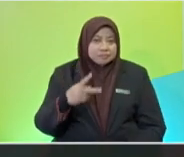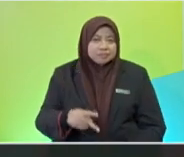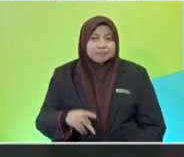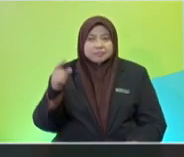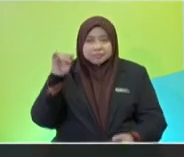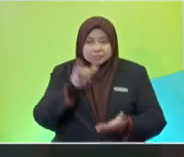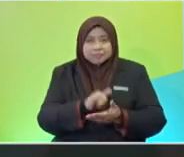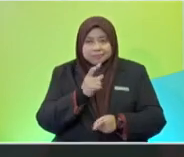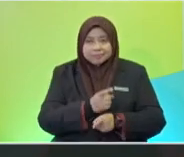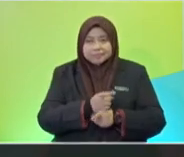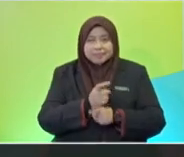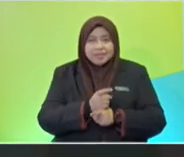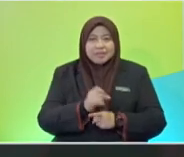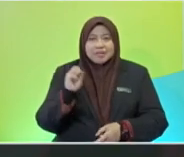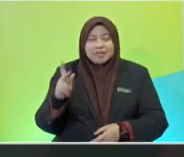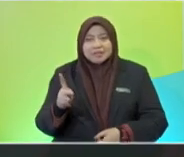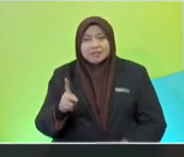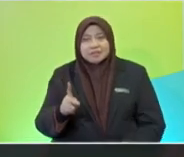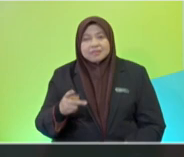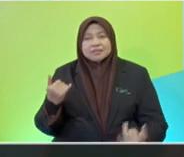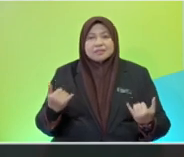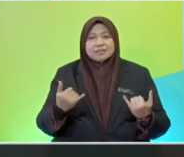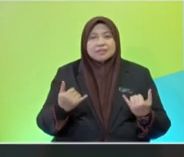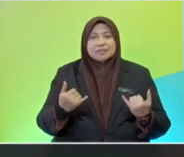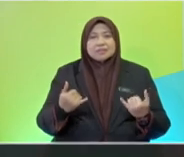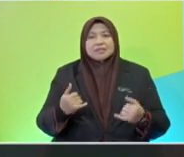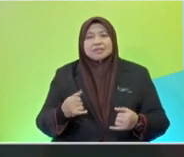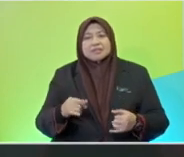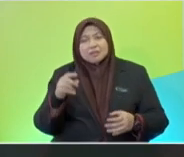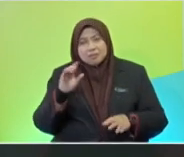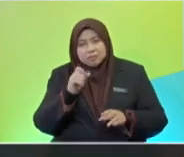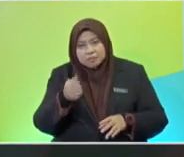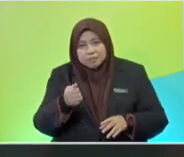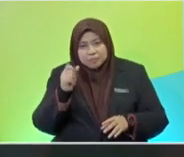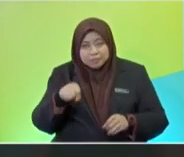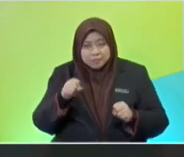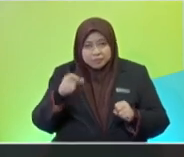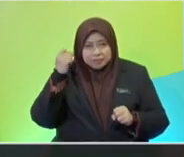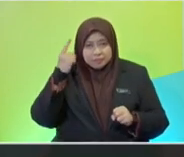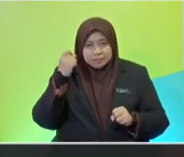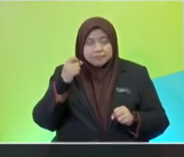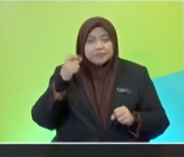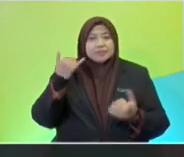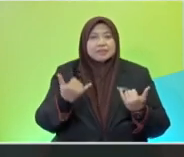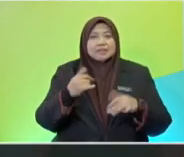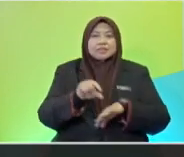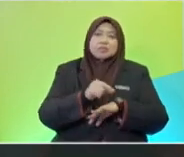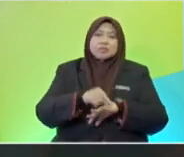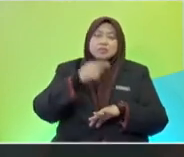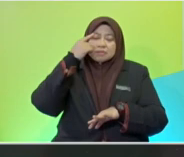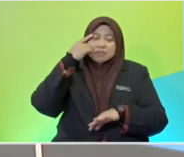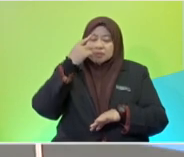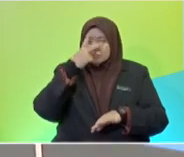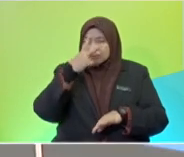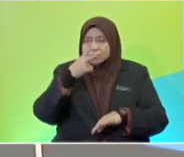right. Oh. Ah, okay. So Sean, now, mm-hmm, can you understand that we use our eyes to see, mm-hmm, but